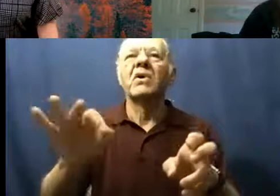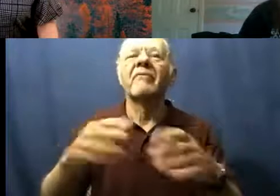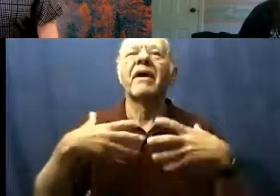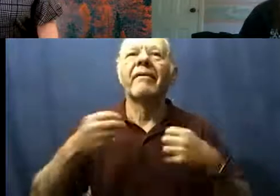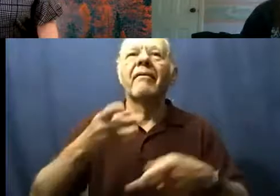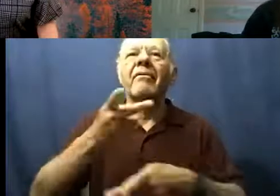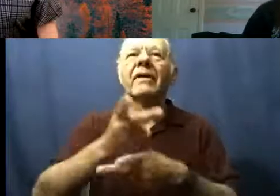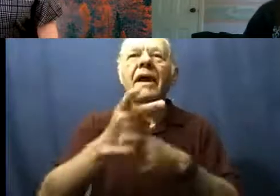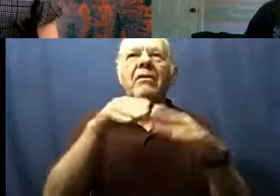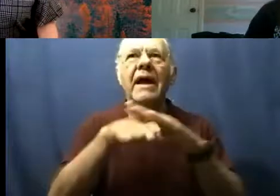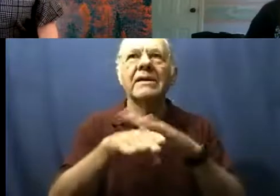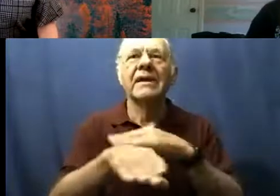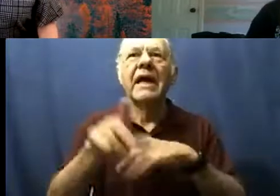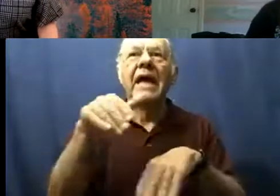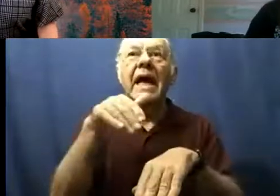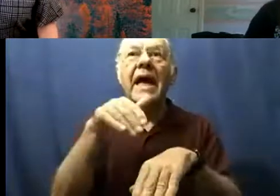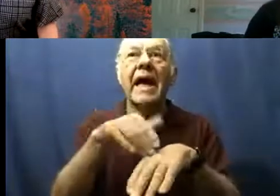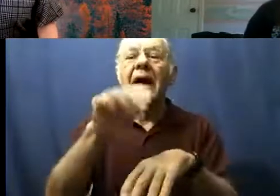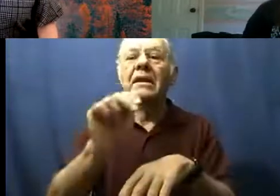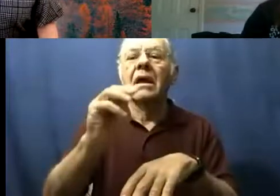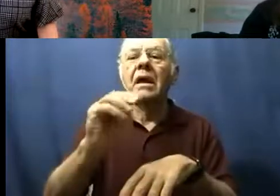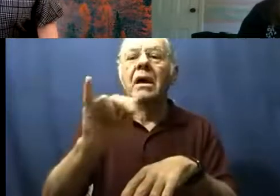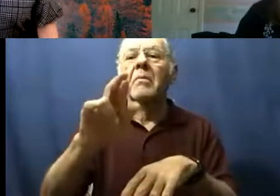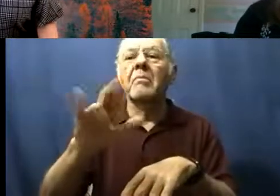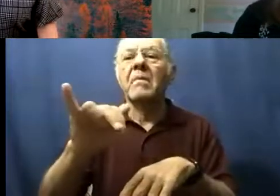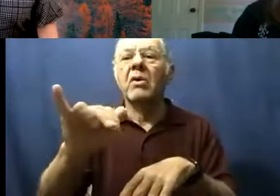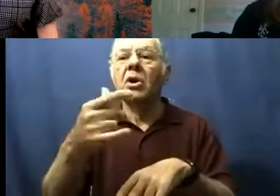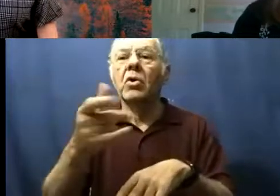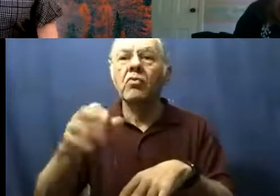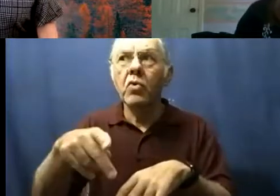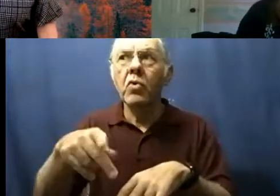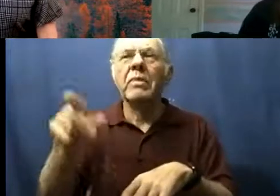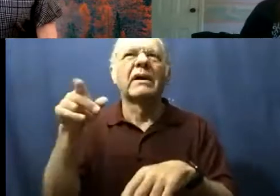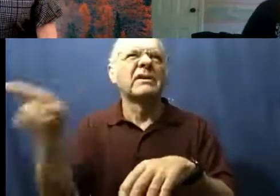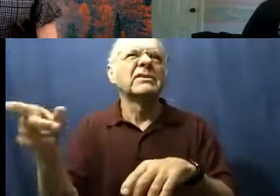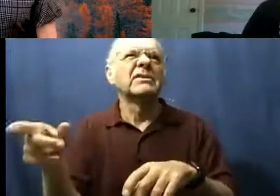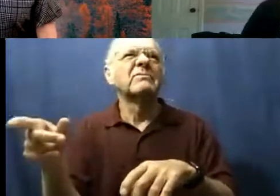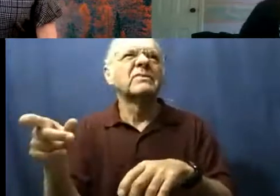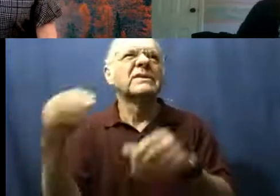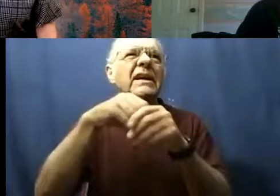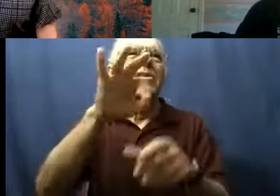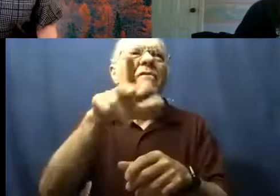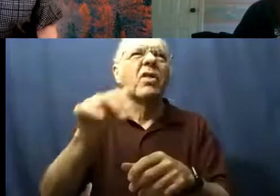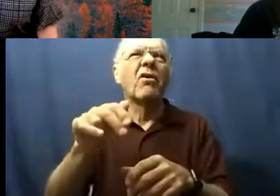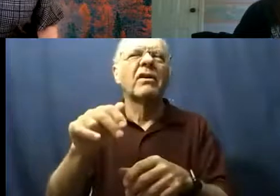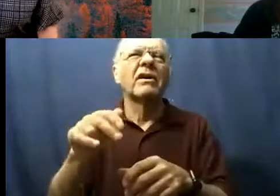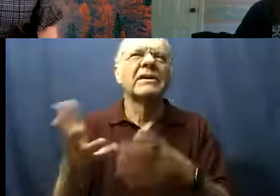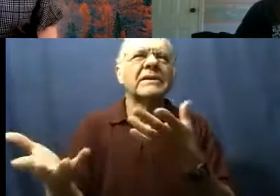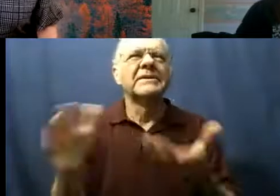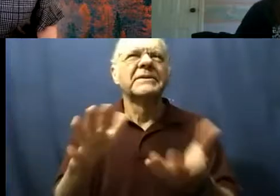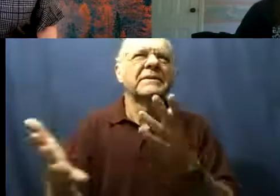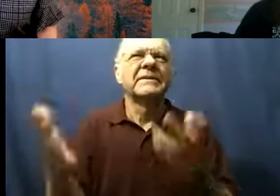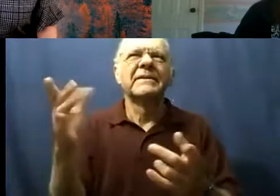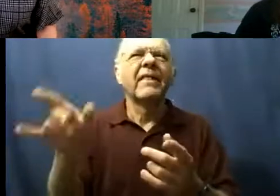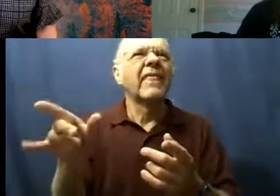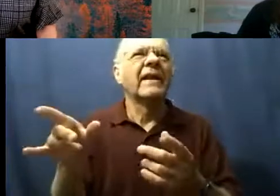access at AmeriGroup. She spent some time in Florida. We have to kind of wonder about that a little bit, her flip-flop era of